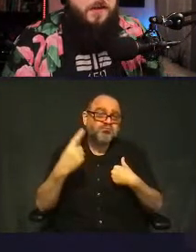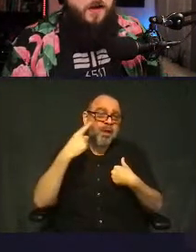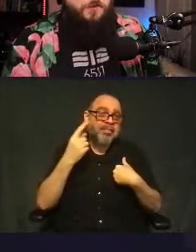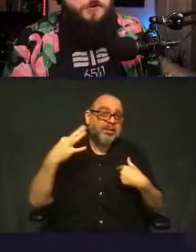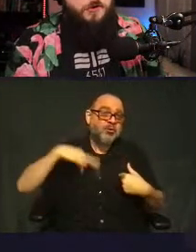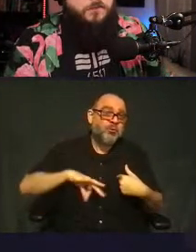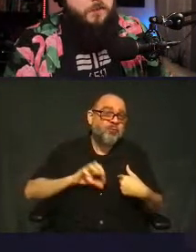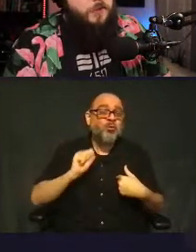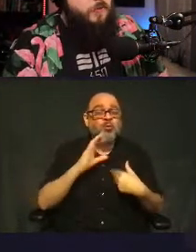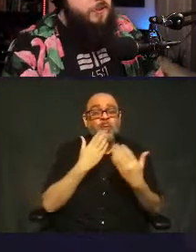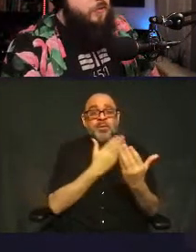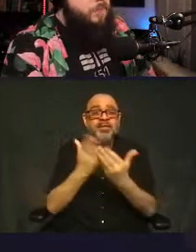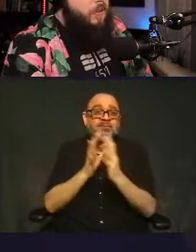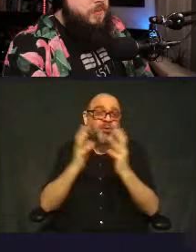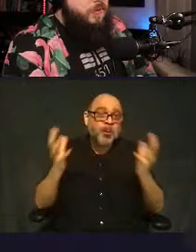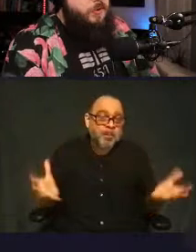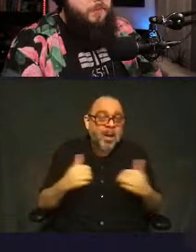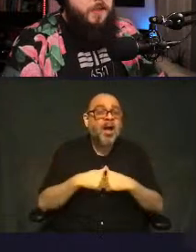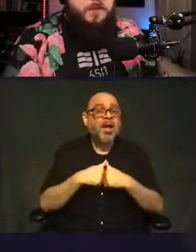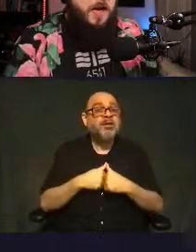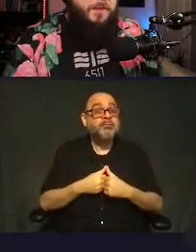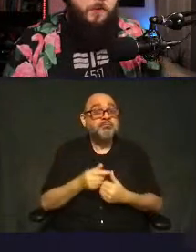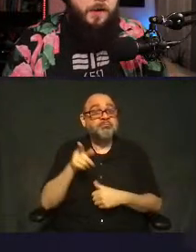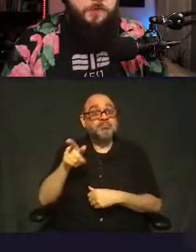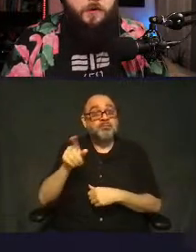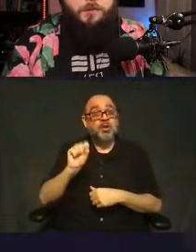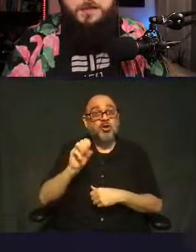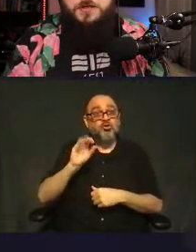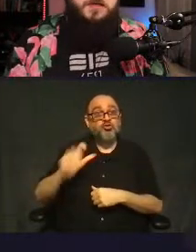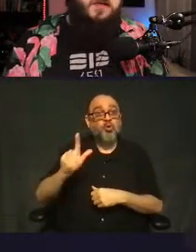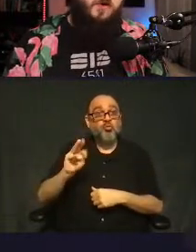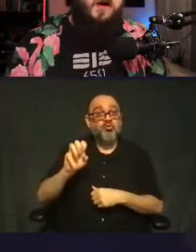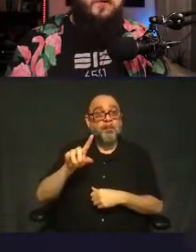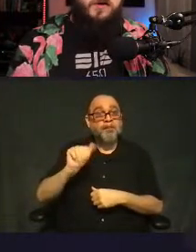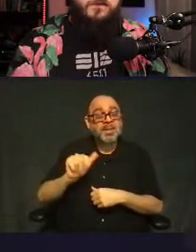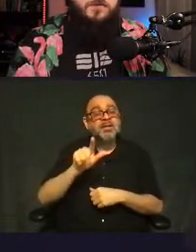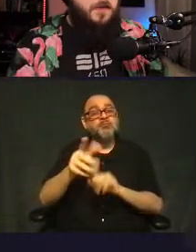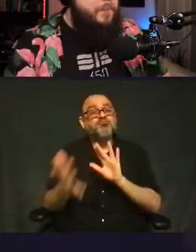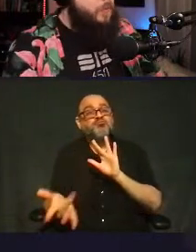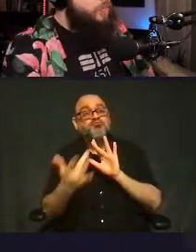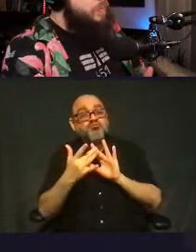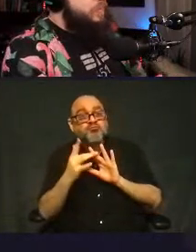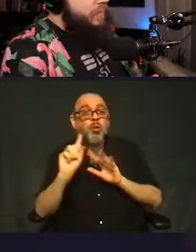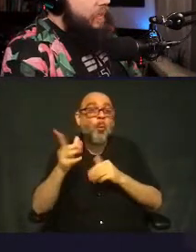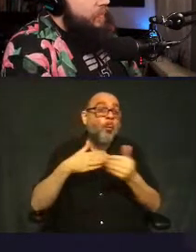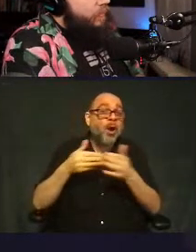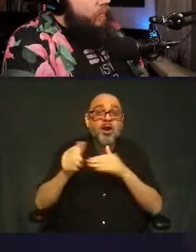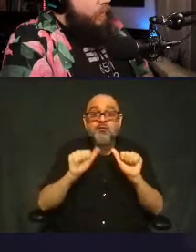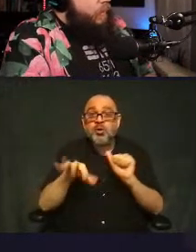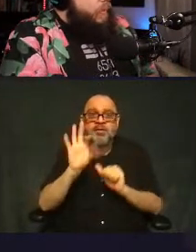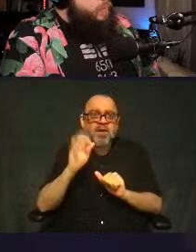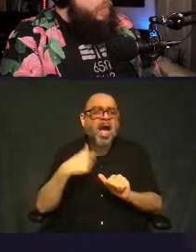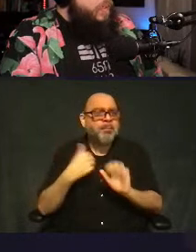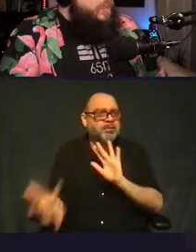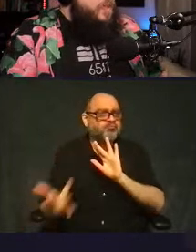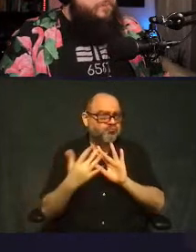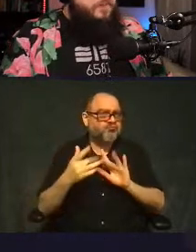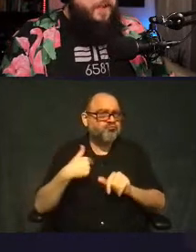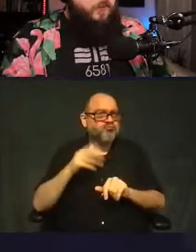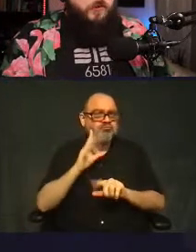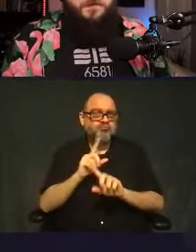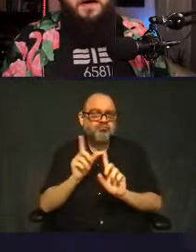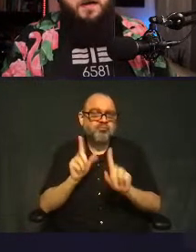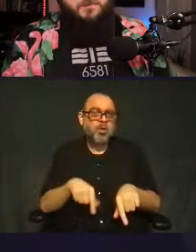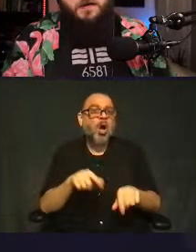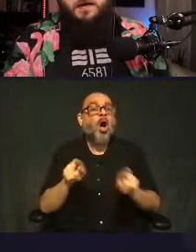much. Thank you. I hope you enjoyed it. Feel free to reach out to me on the social medias. I am open up to all the messages and wherever you can find me. I'm also on the CDK Dev